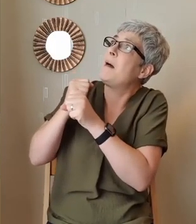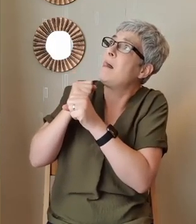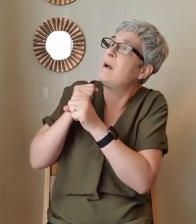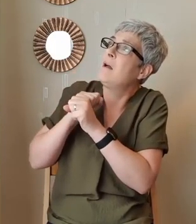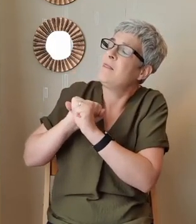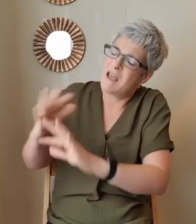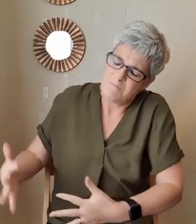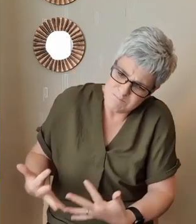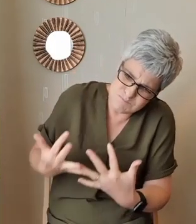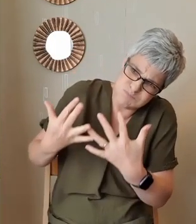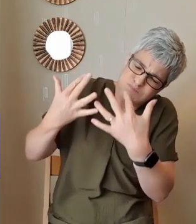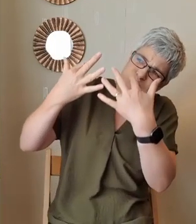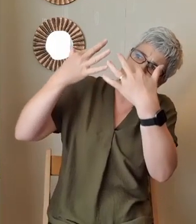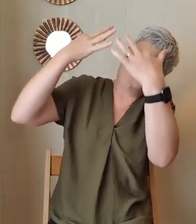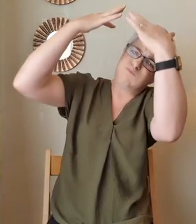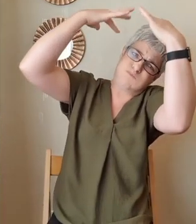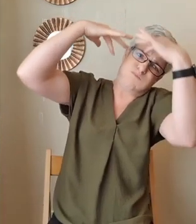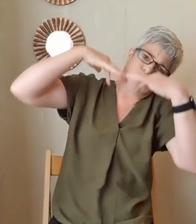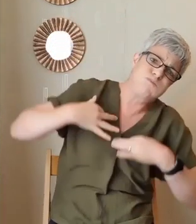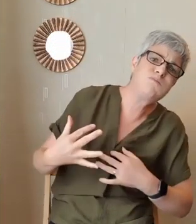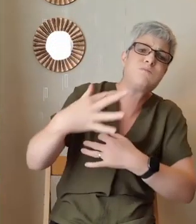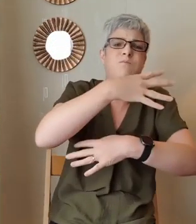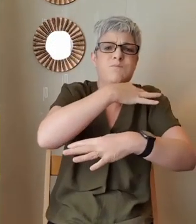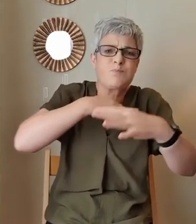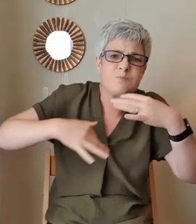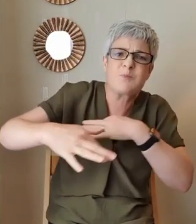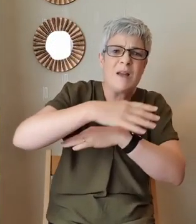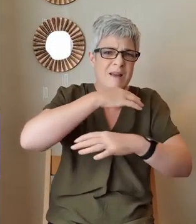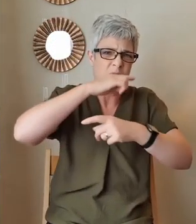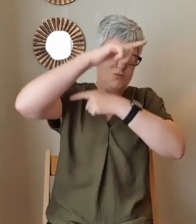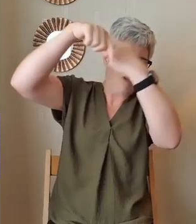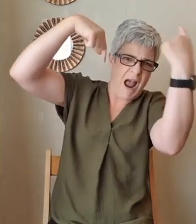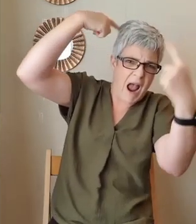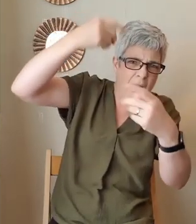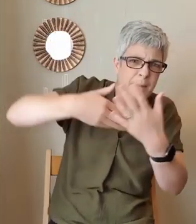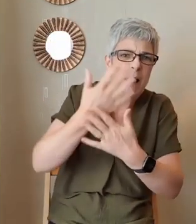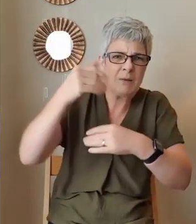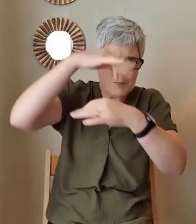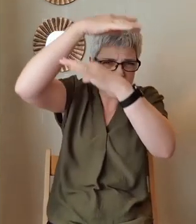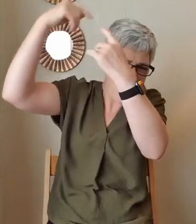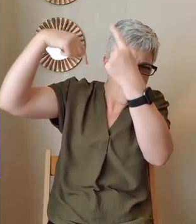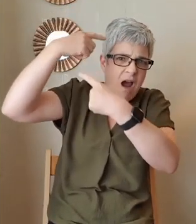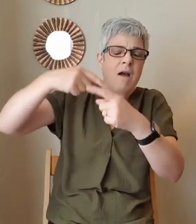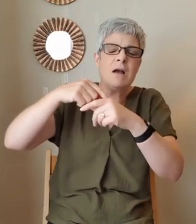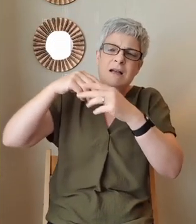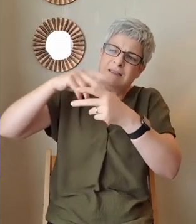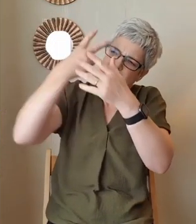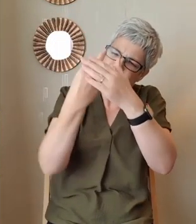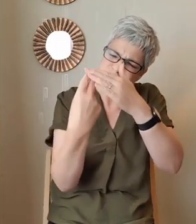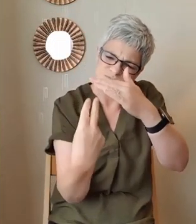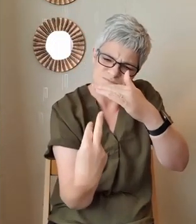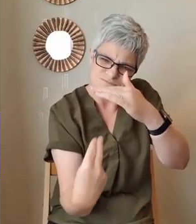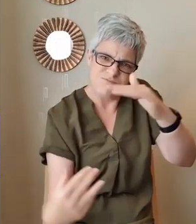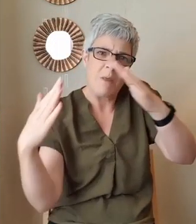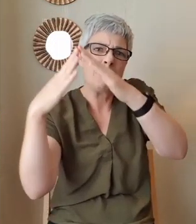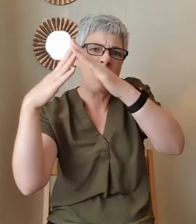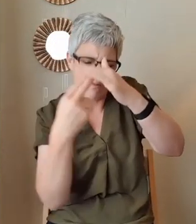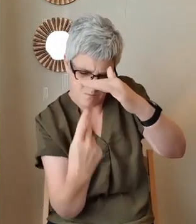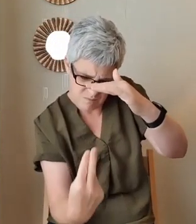The engulfing waters threatened me, the deep surrounded me, seaweed was wrapped around my head. To the roots of the mountains I sank